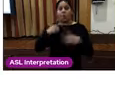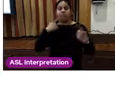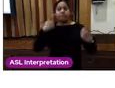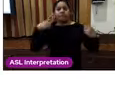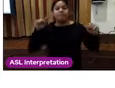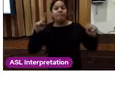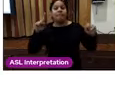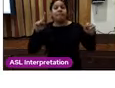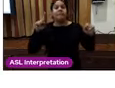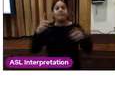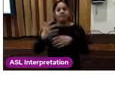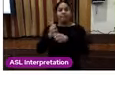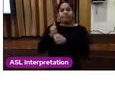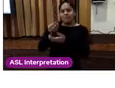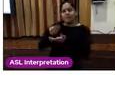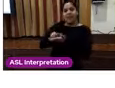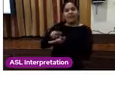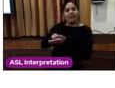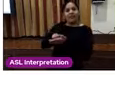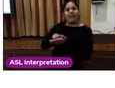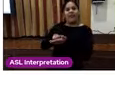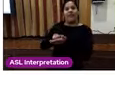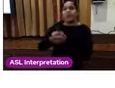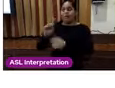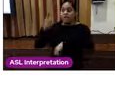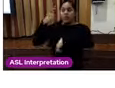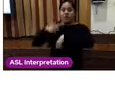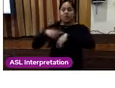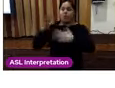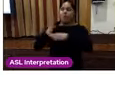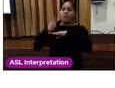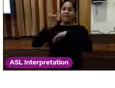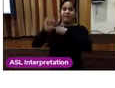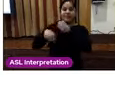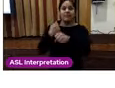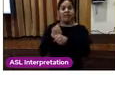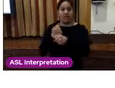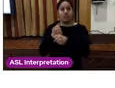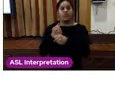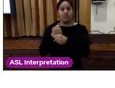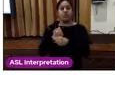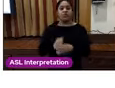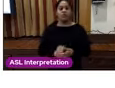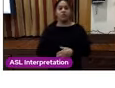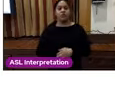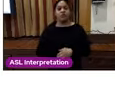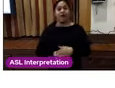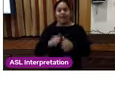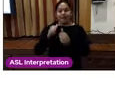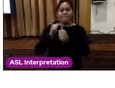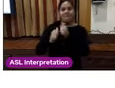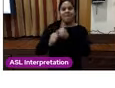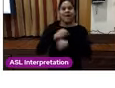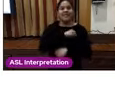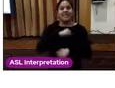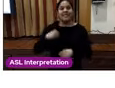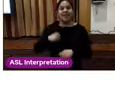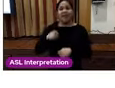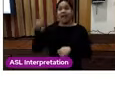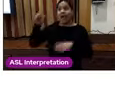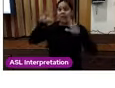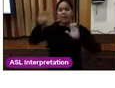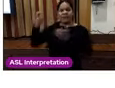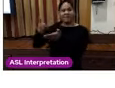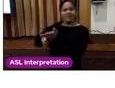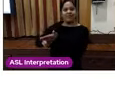community project funding for the first time in over a decade in the House, and it passed the Senate and signed by the President. And